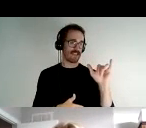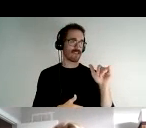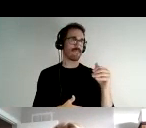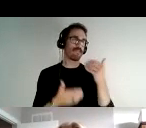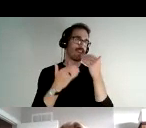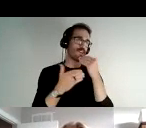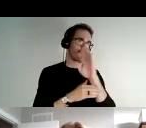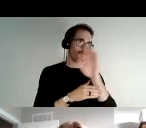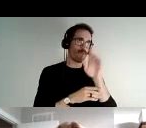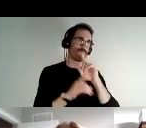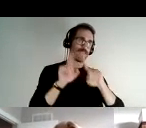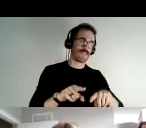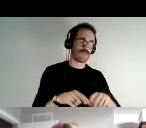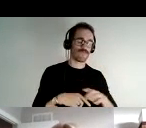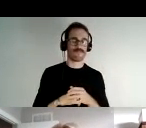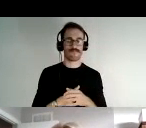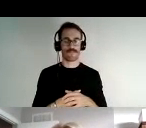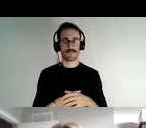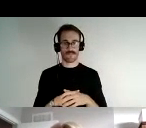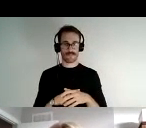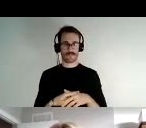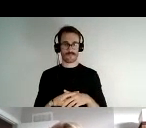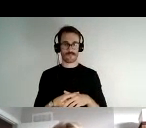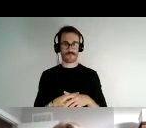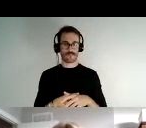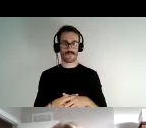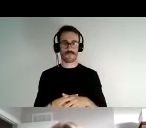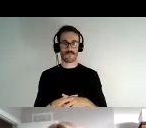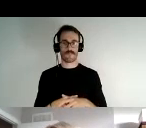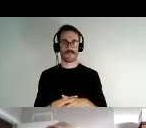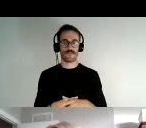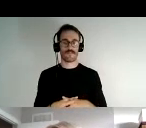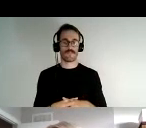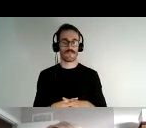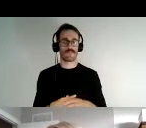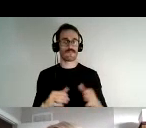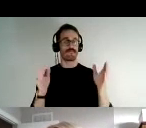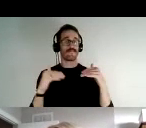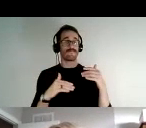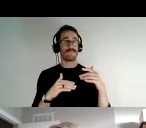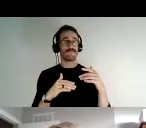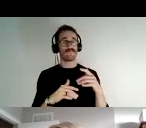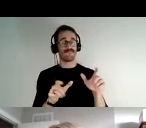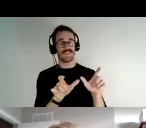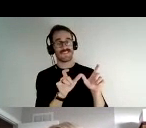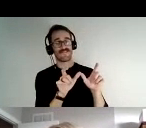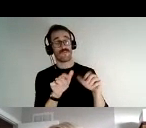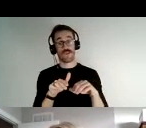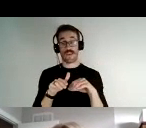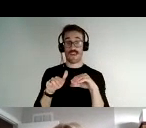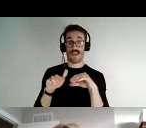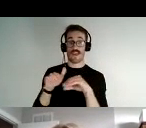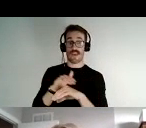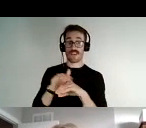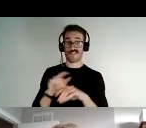Next question is about denying access and not allowing contact with grandchildren.